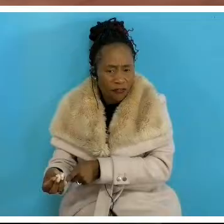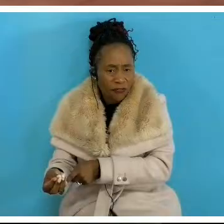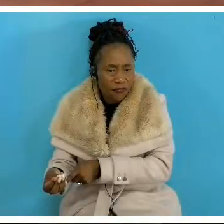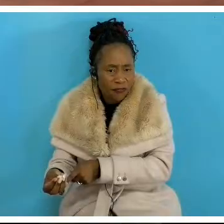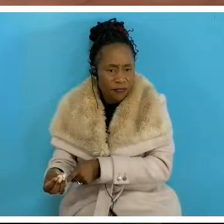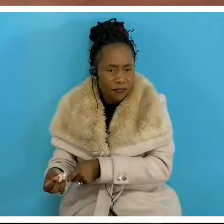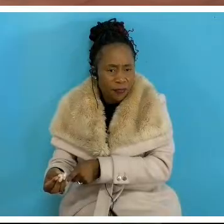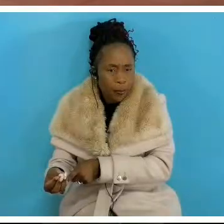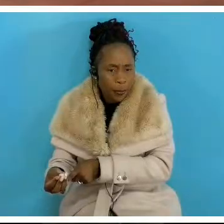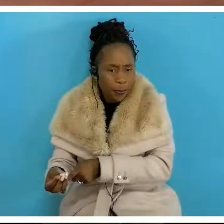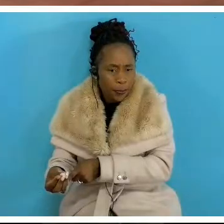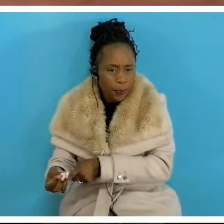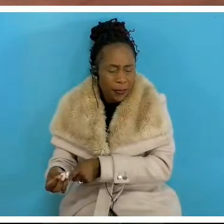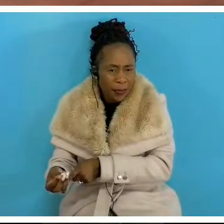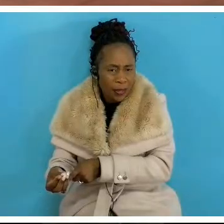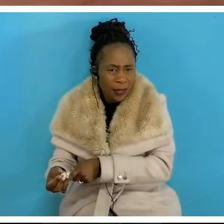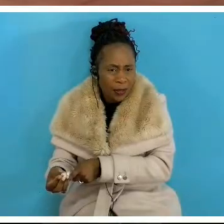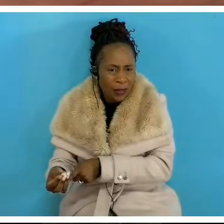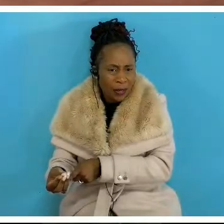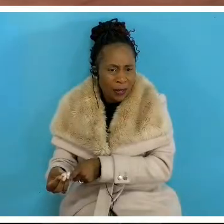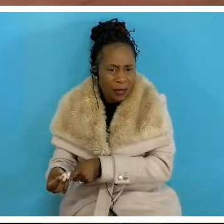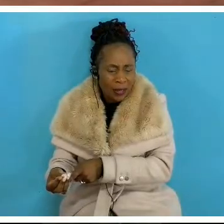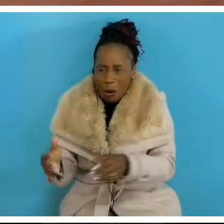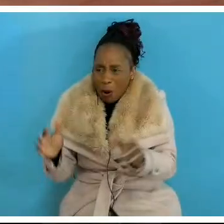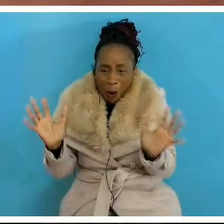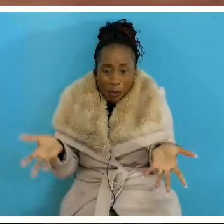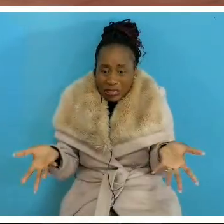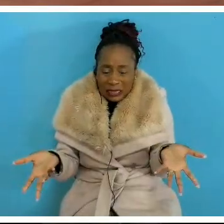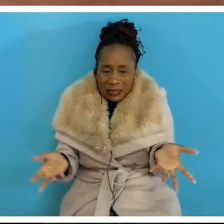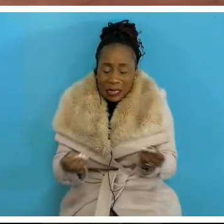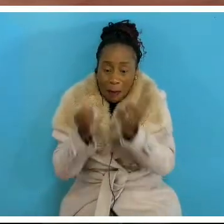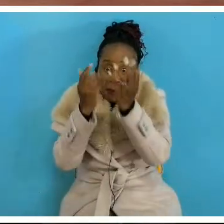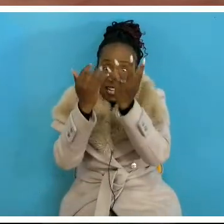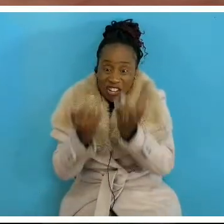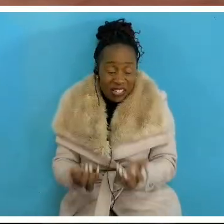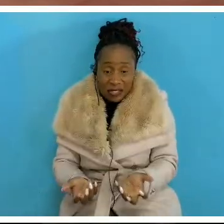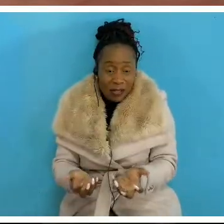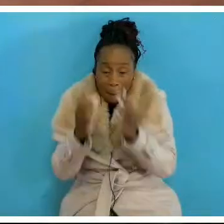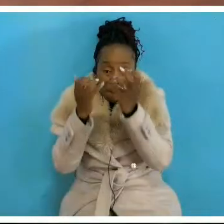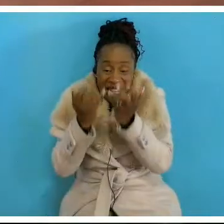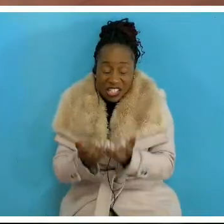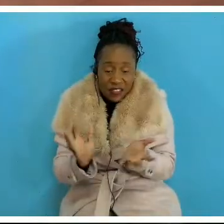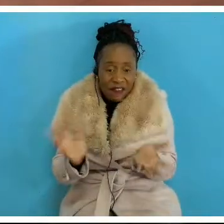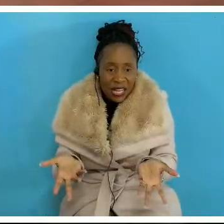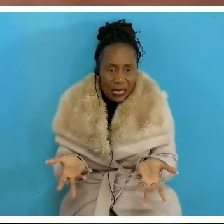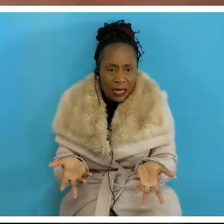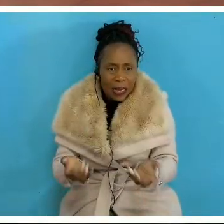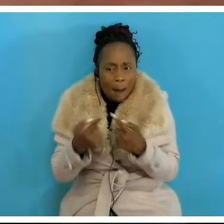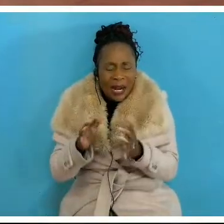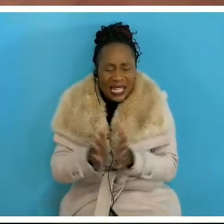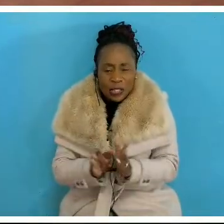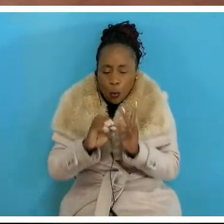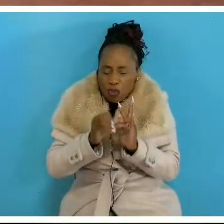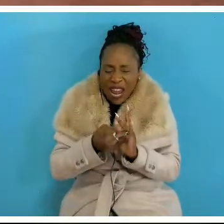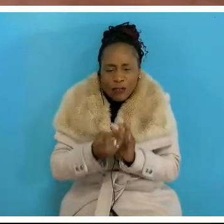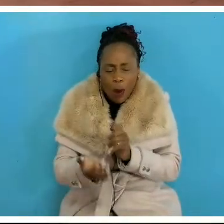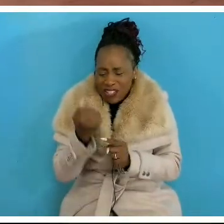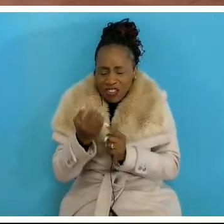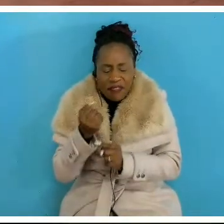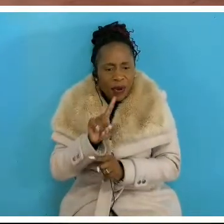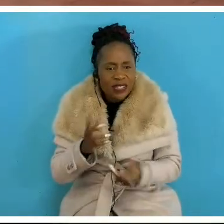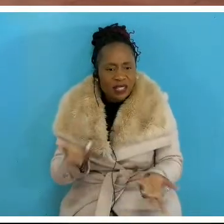So it was only the budget. You are budgeting, but what is it that you are trying to